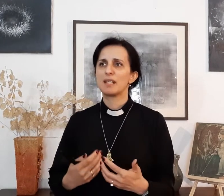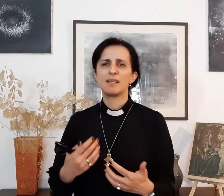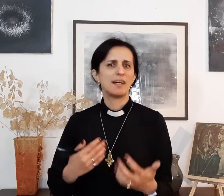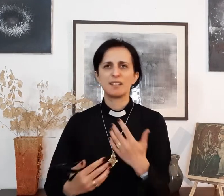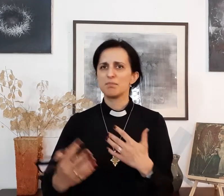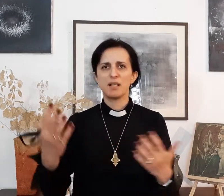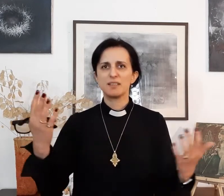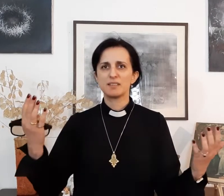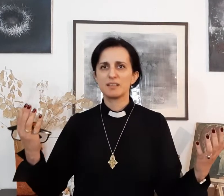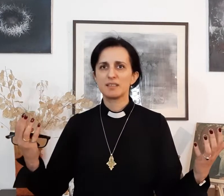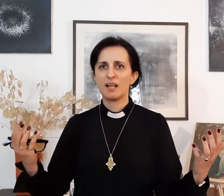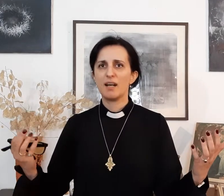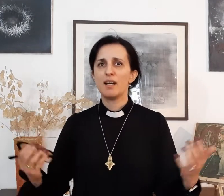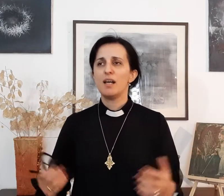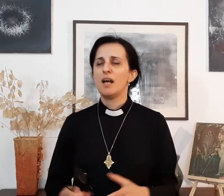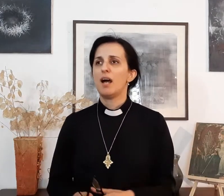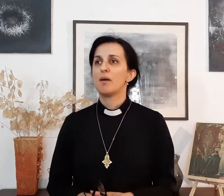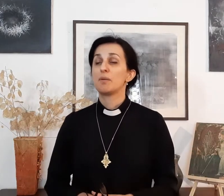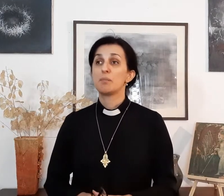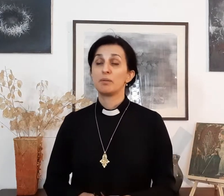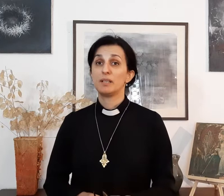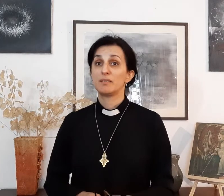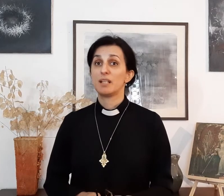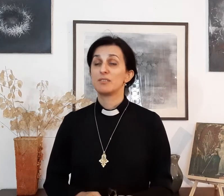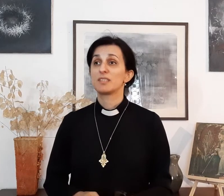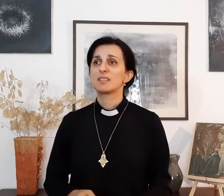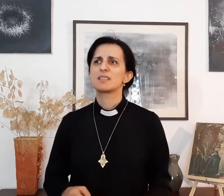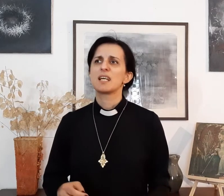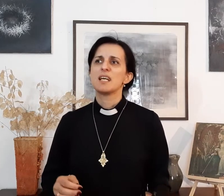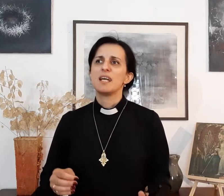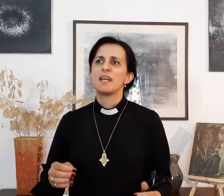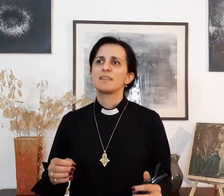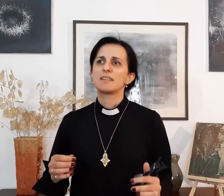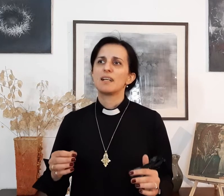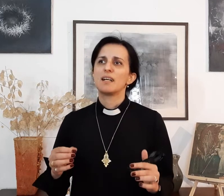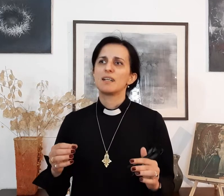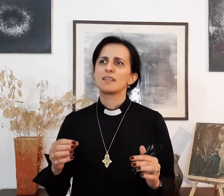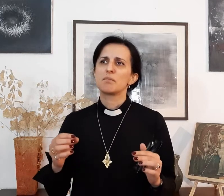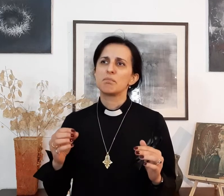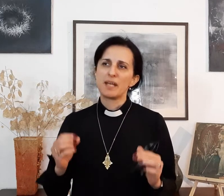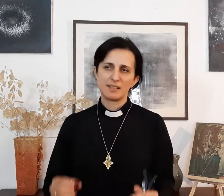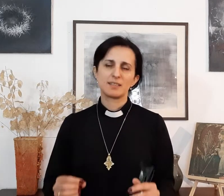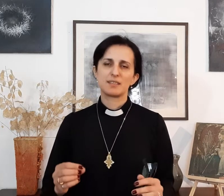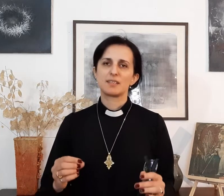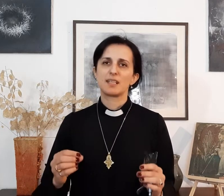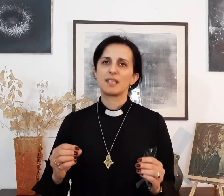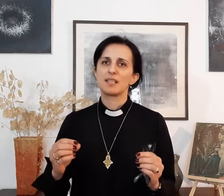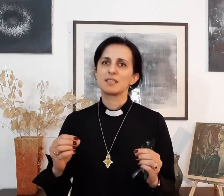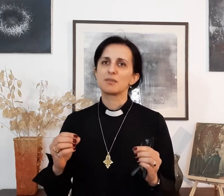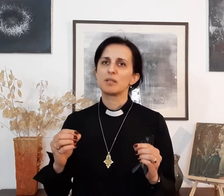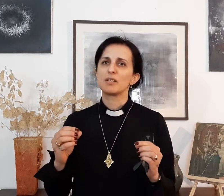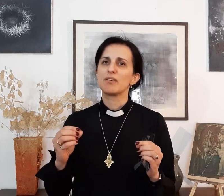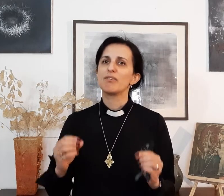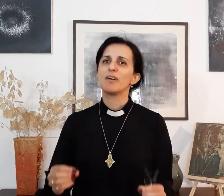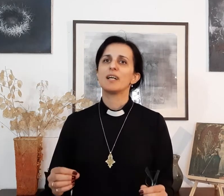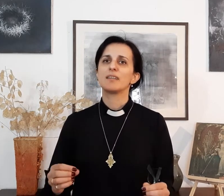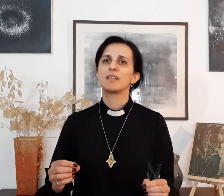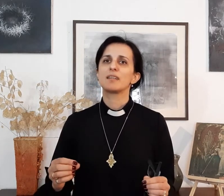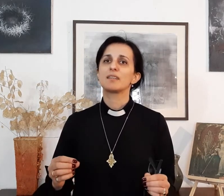and like-minded people around us. And the best thing is when